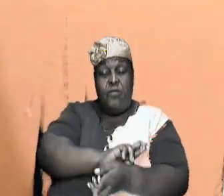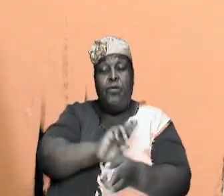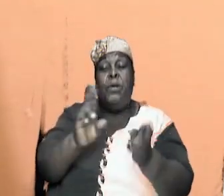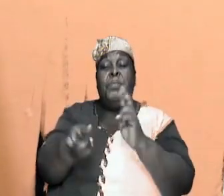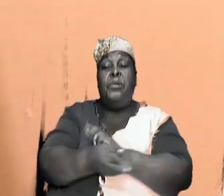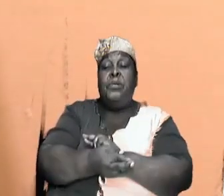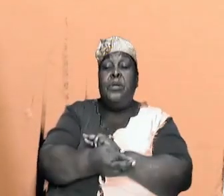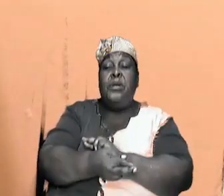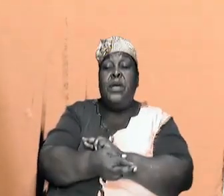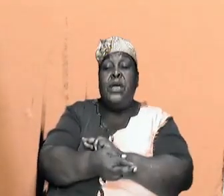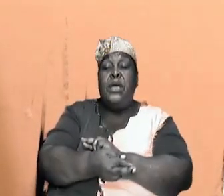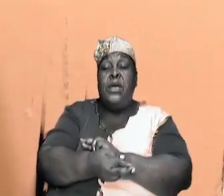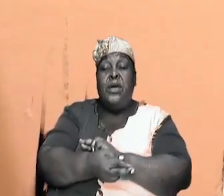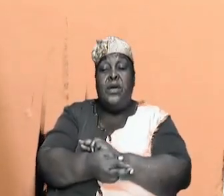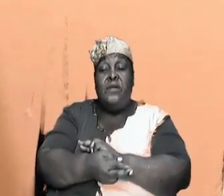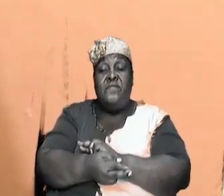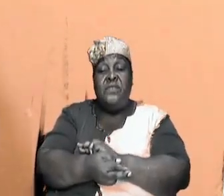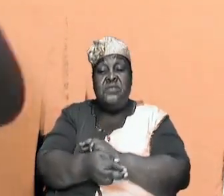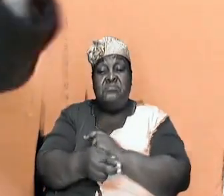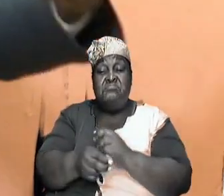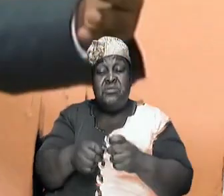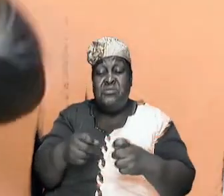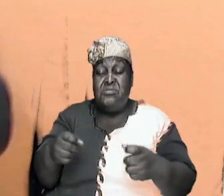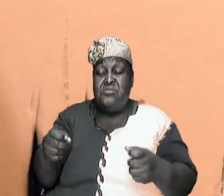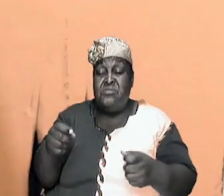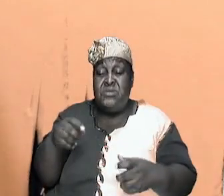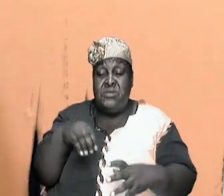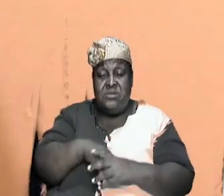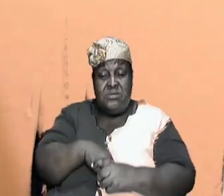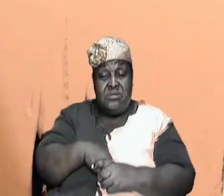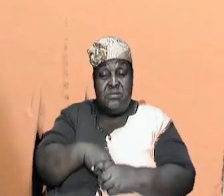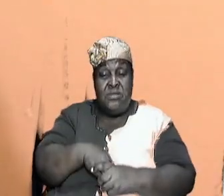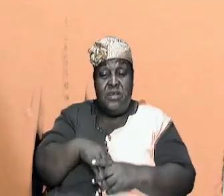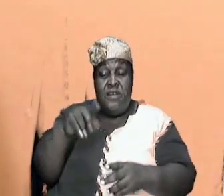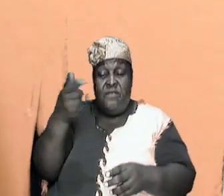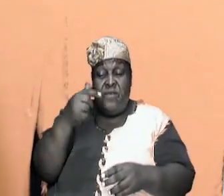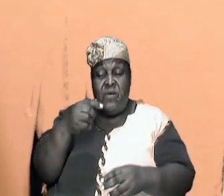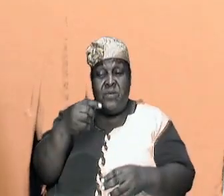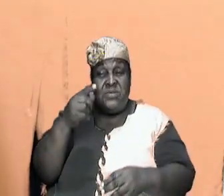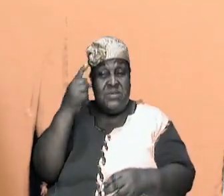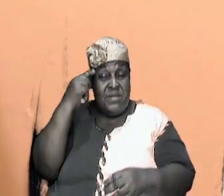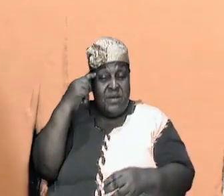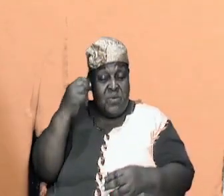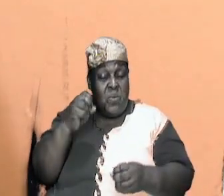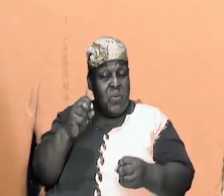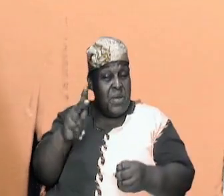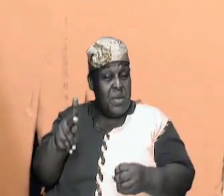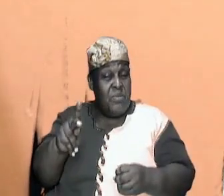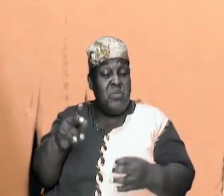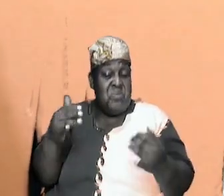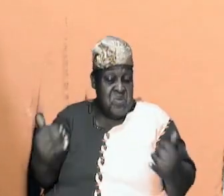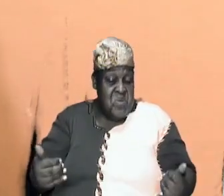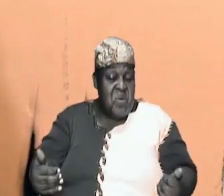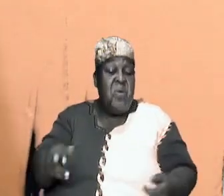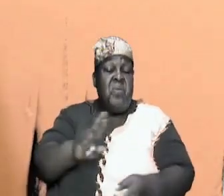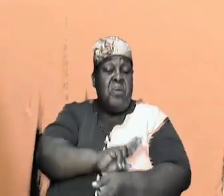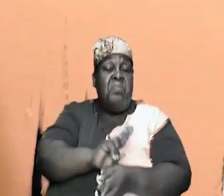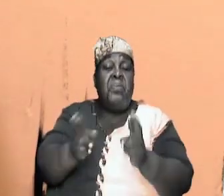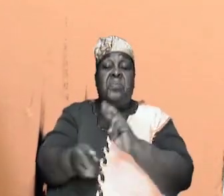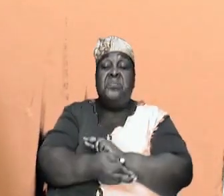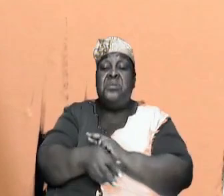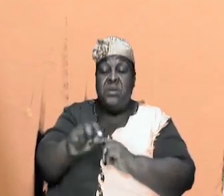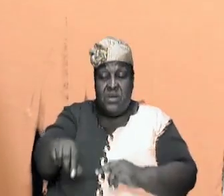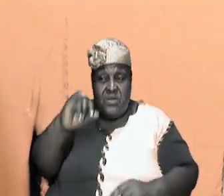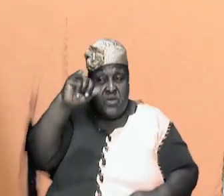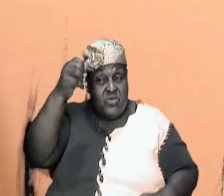of the state that he was in, which at first he thought it was okay, but now he repented of it. This